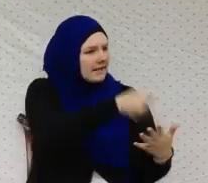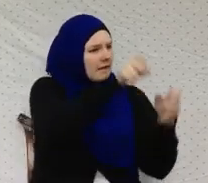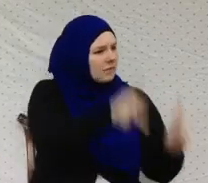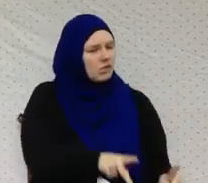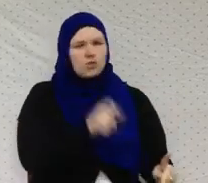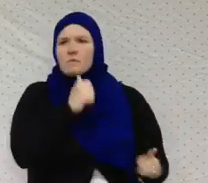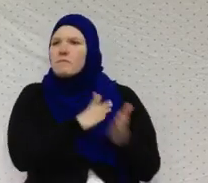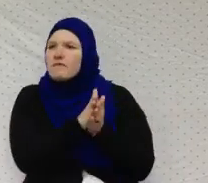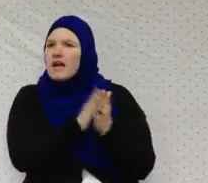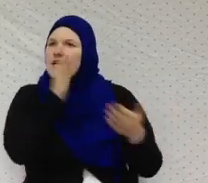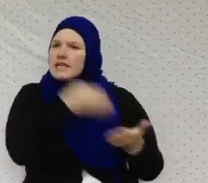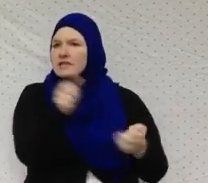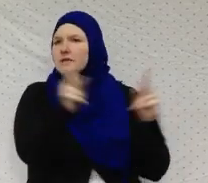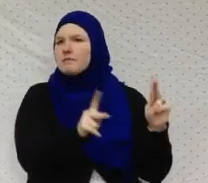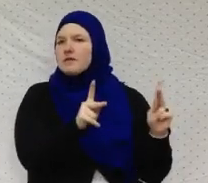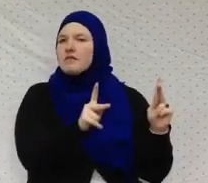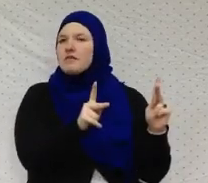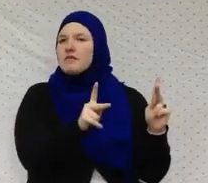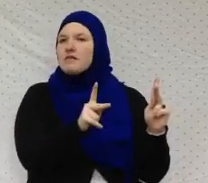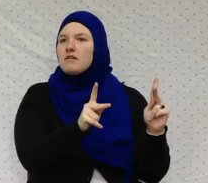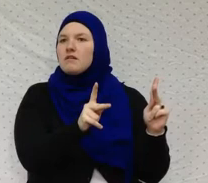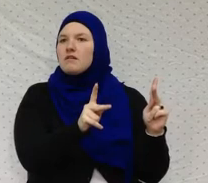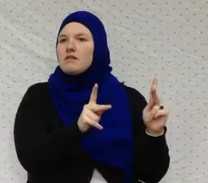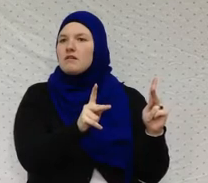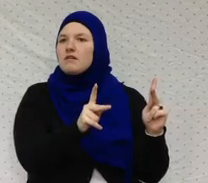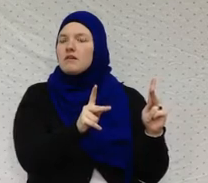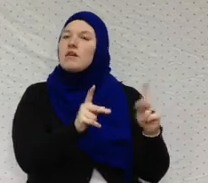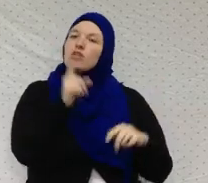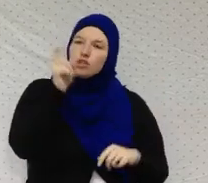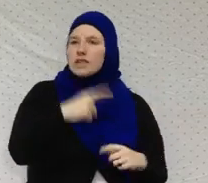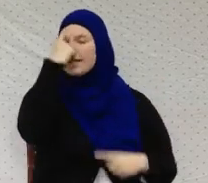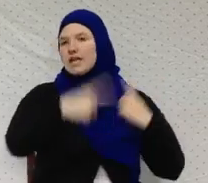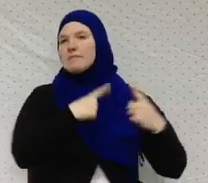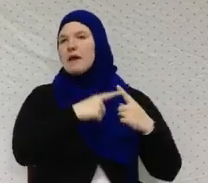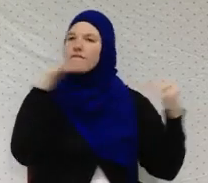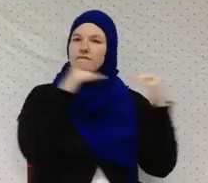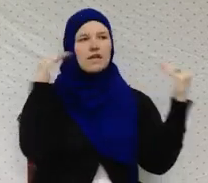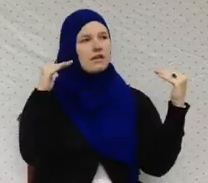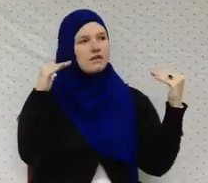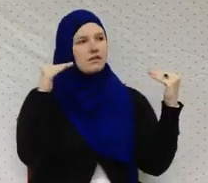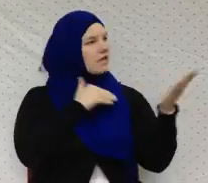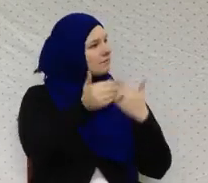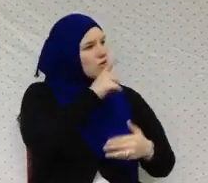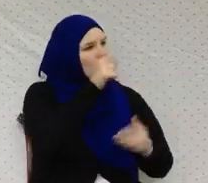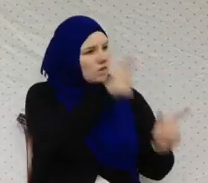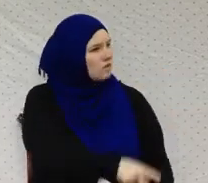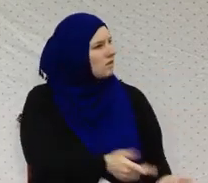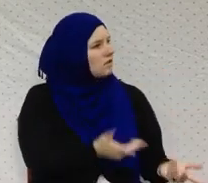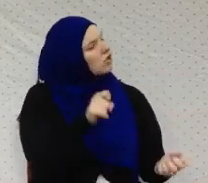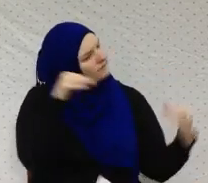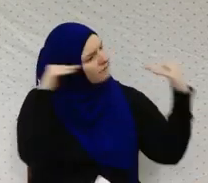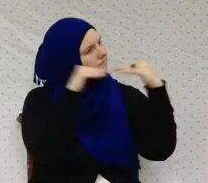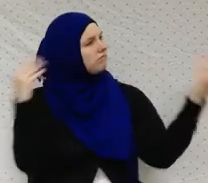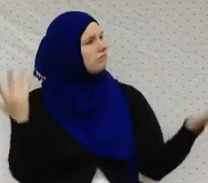animosity towards any community or any people, lest you do injustice to them. The ayah